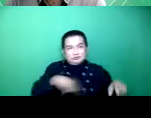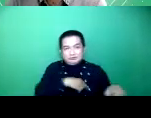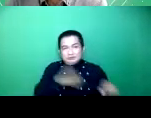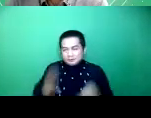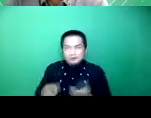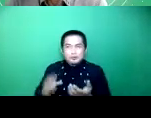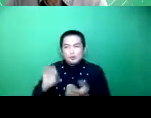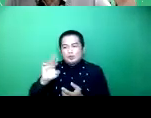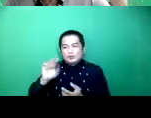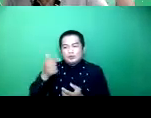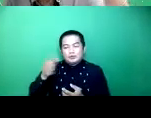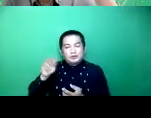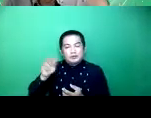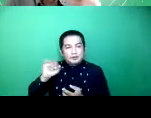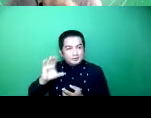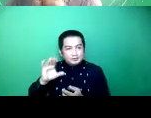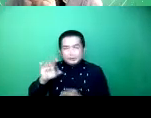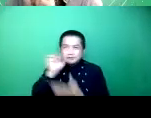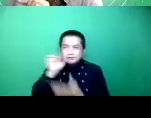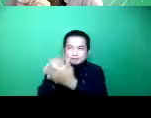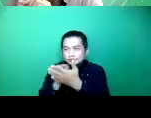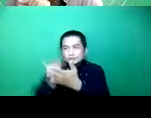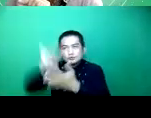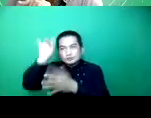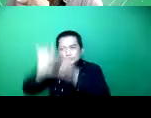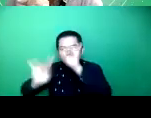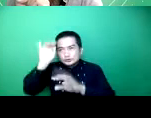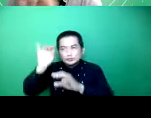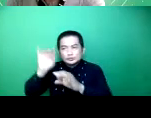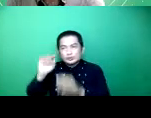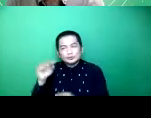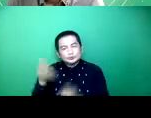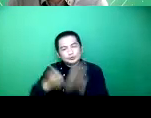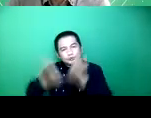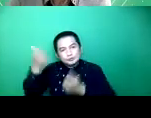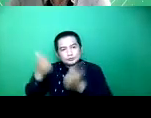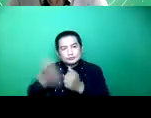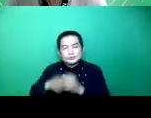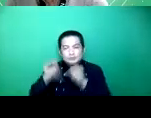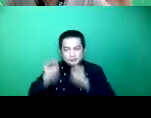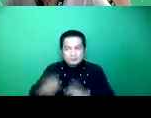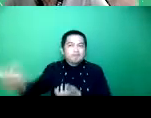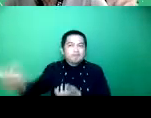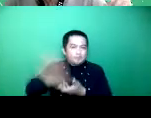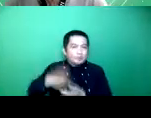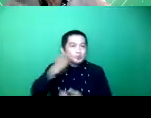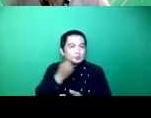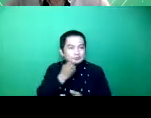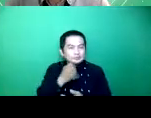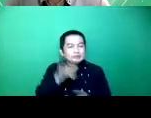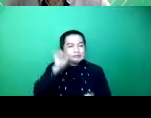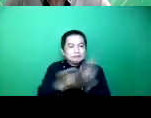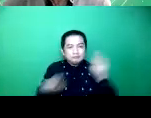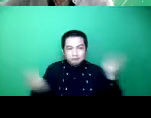organic food, and you can choose which products you want to get and then bring them to your house. So these